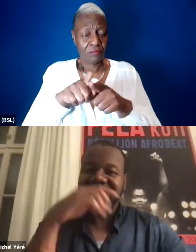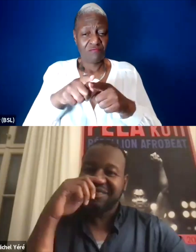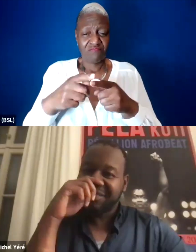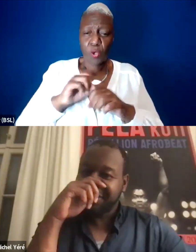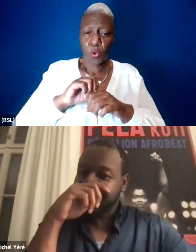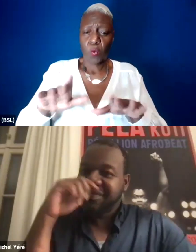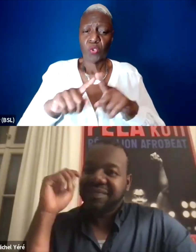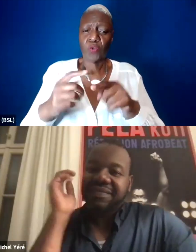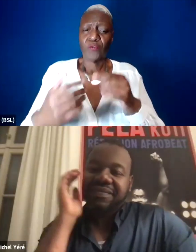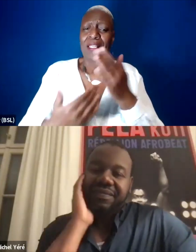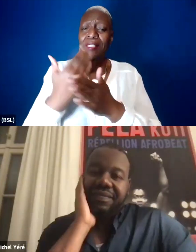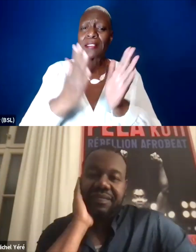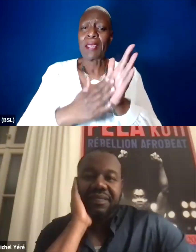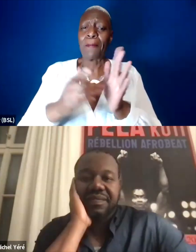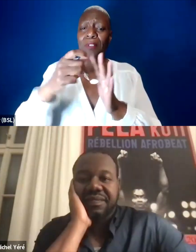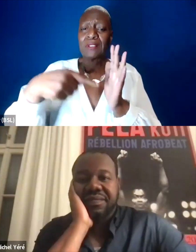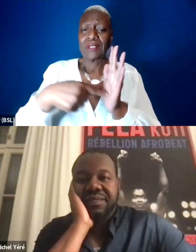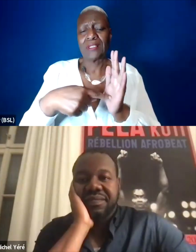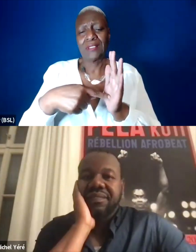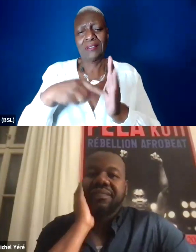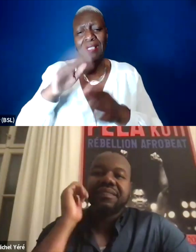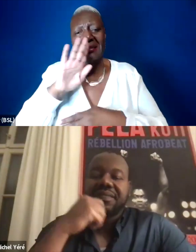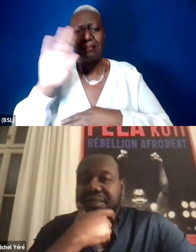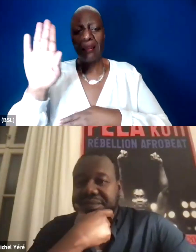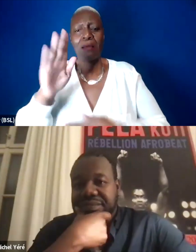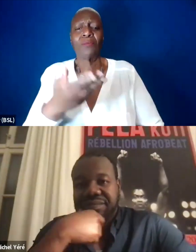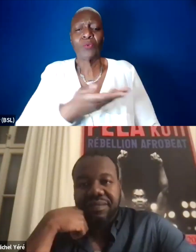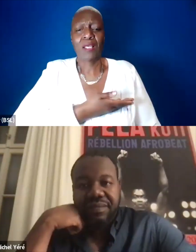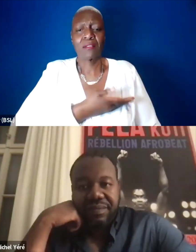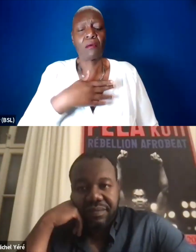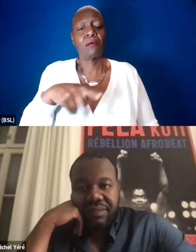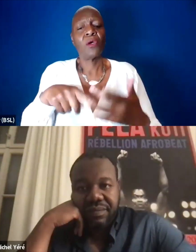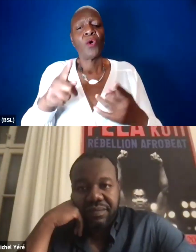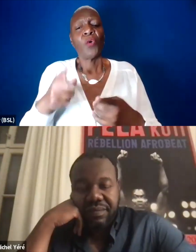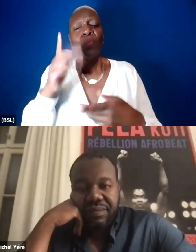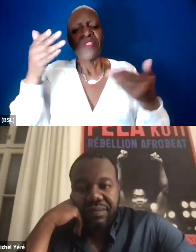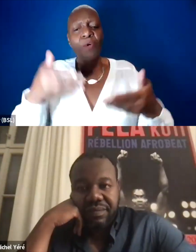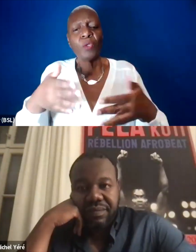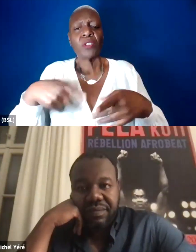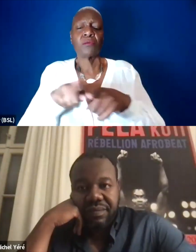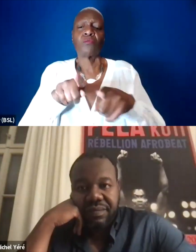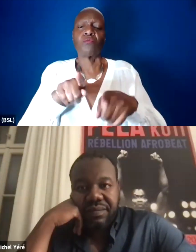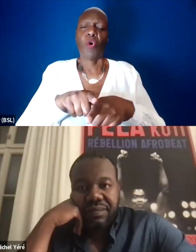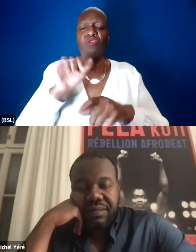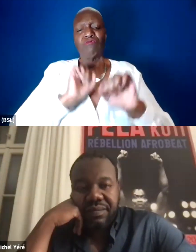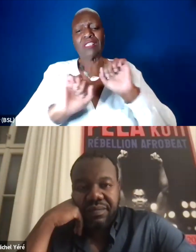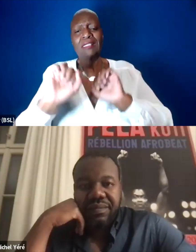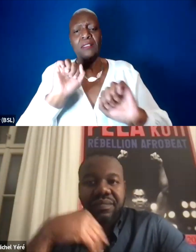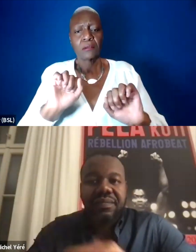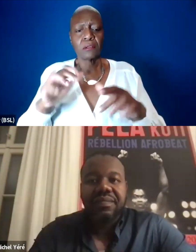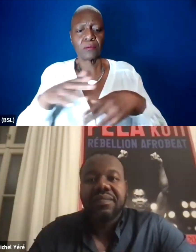of MPT, Salam to Gaza, with a focus on dissent and resistance. The beautiful cover image is by the artist Justin